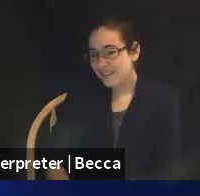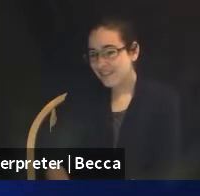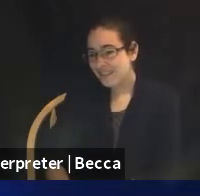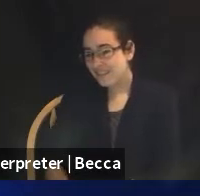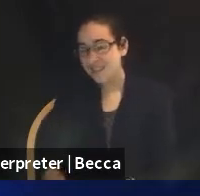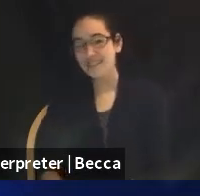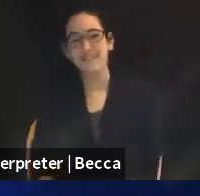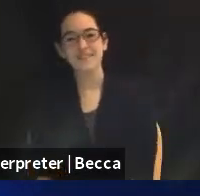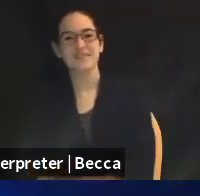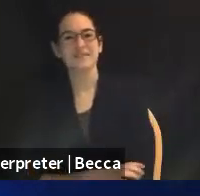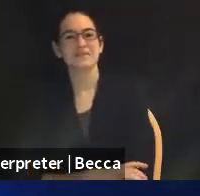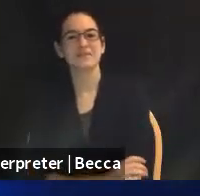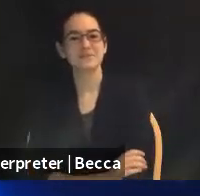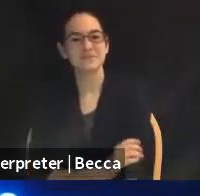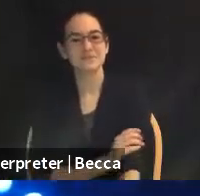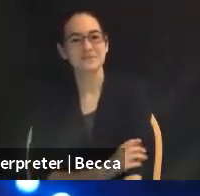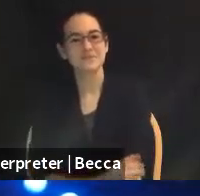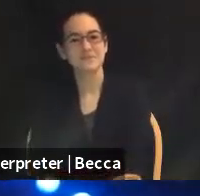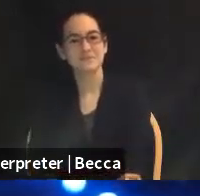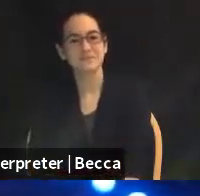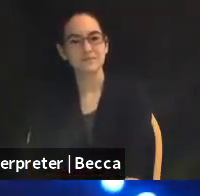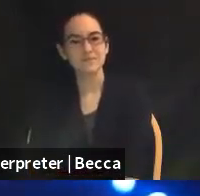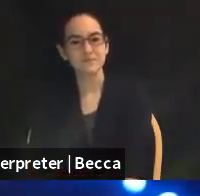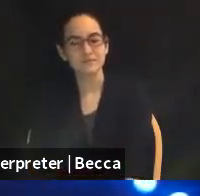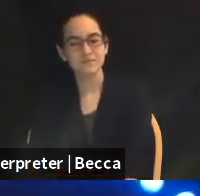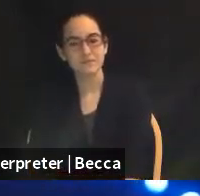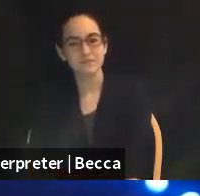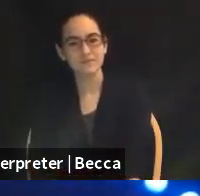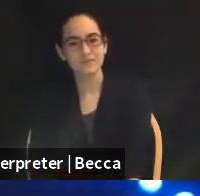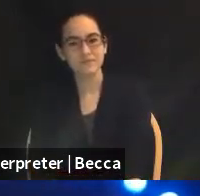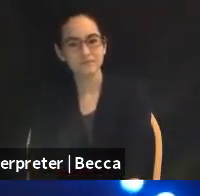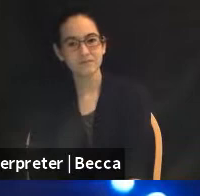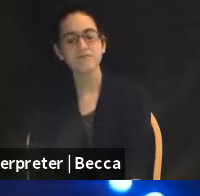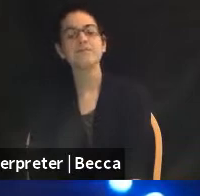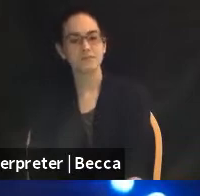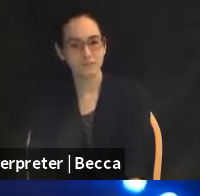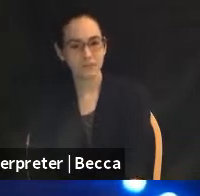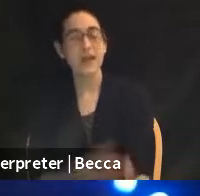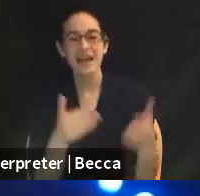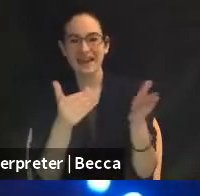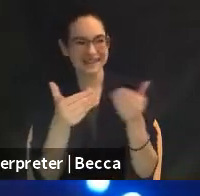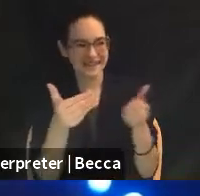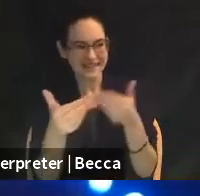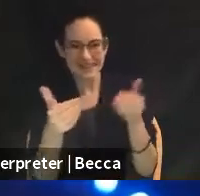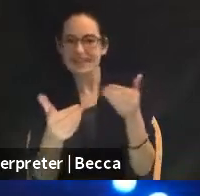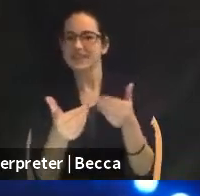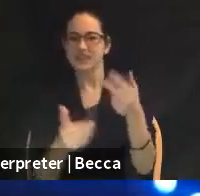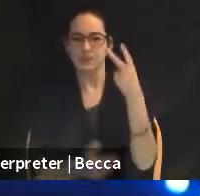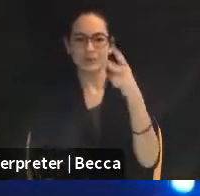permission. And it's so easy to look at Peter and say, oh, dude, come